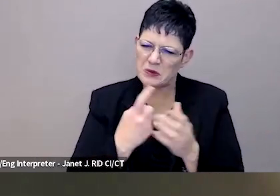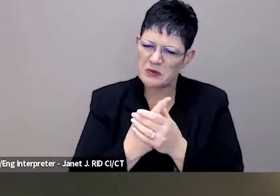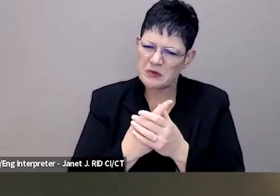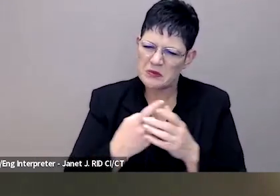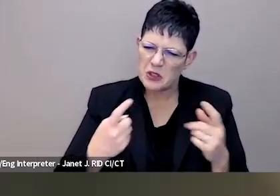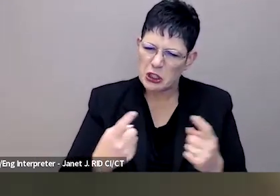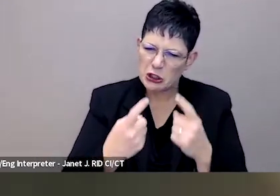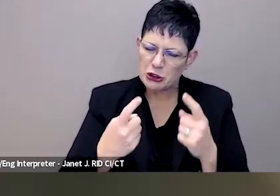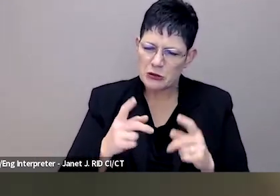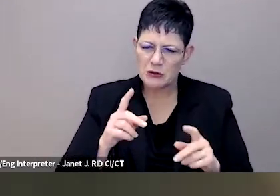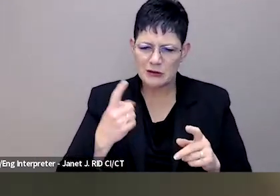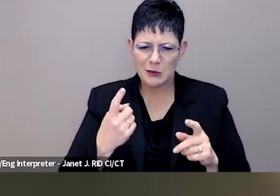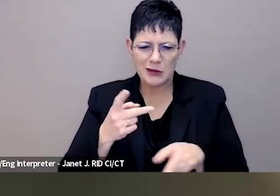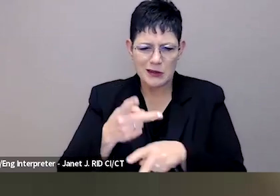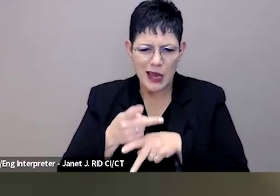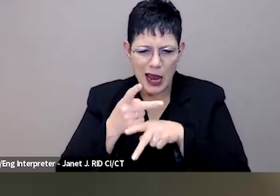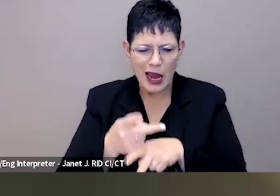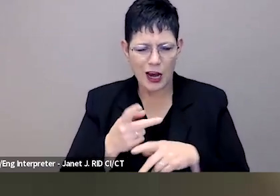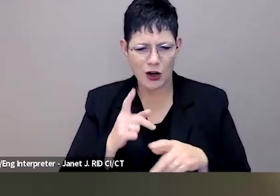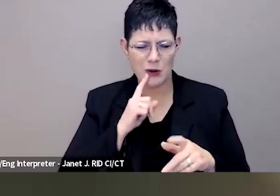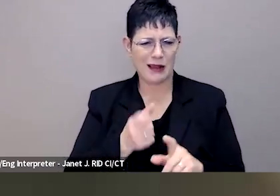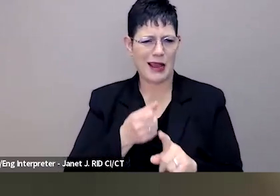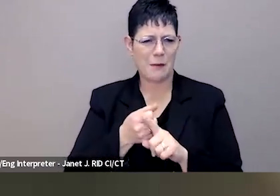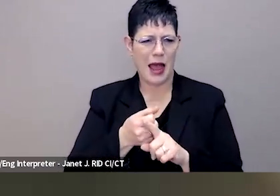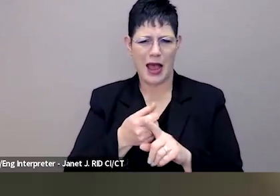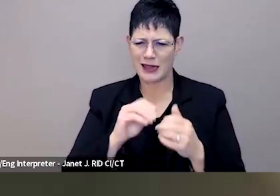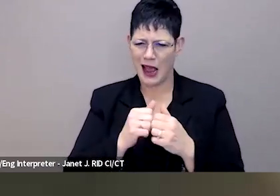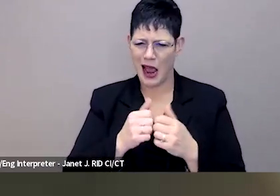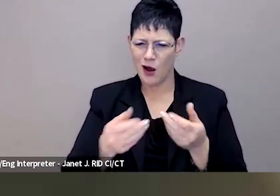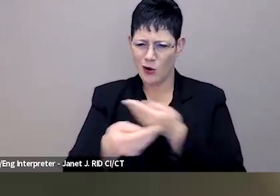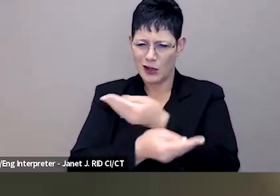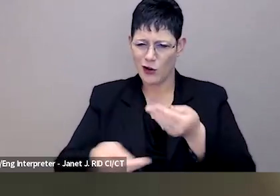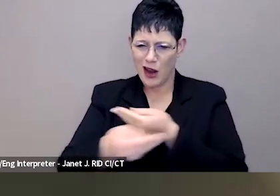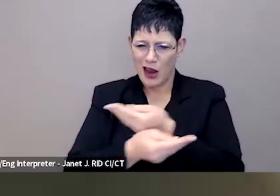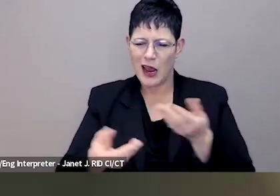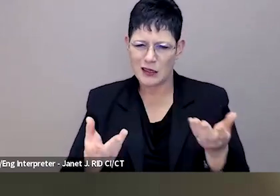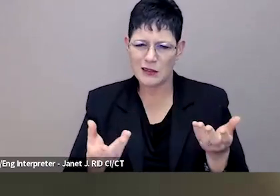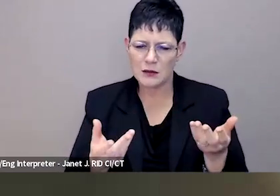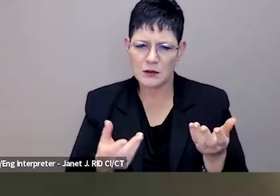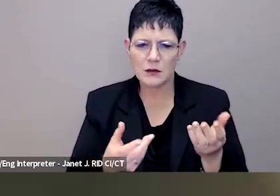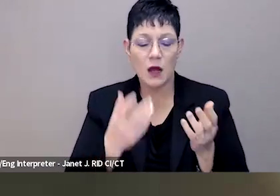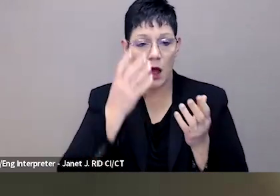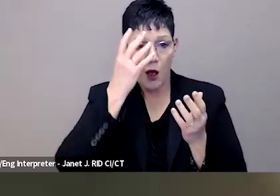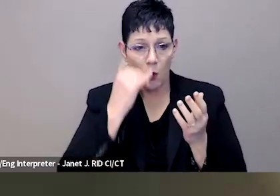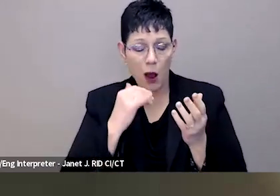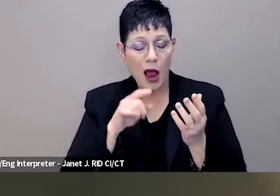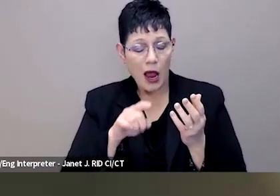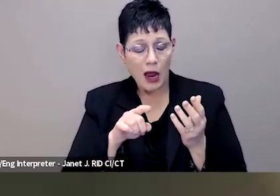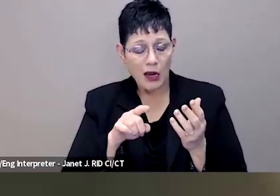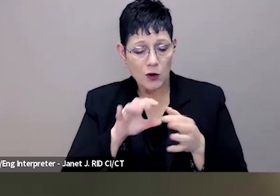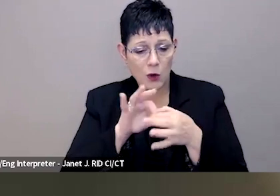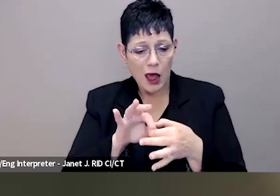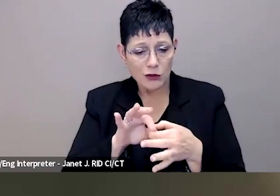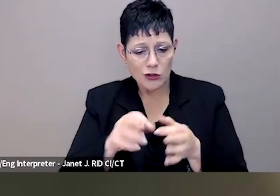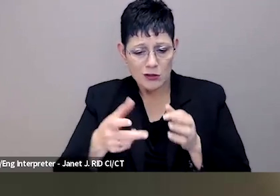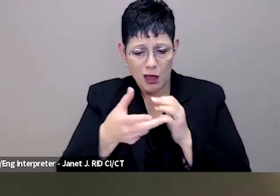really affect how everyone is interacting. So I would double down on the reason why those relationships are so critical is that they